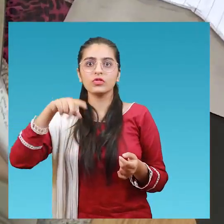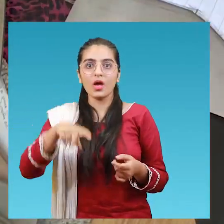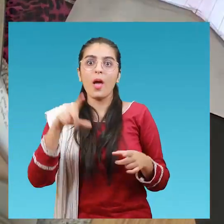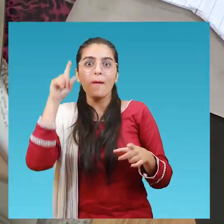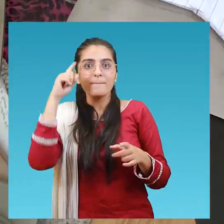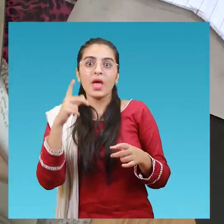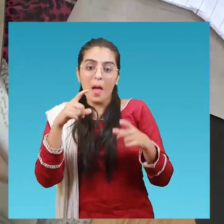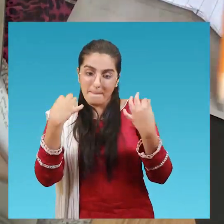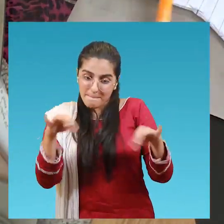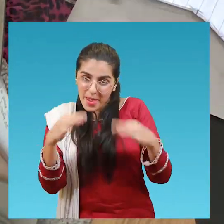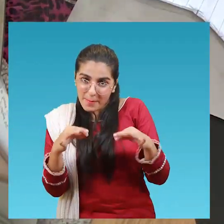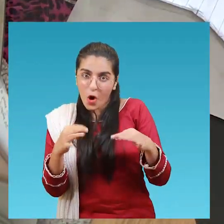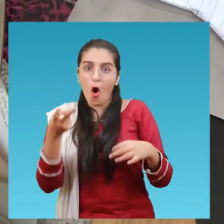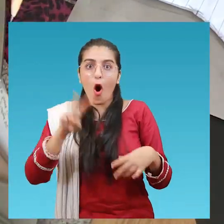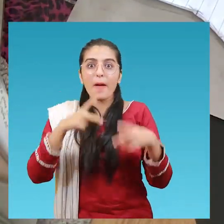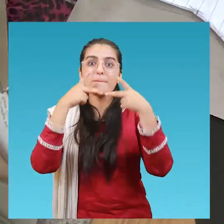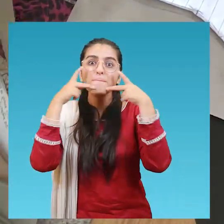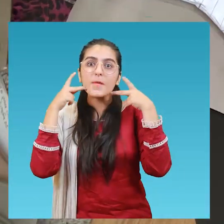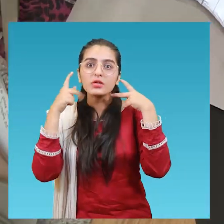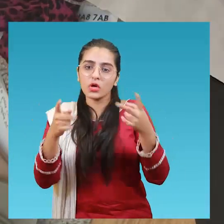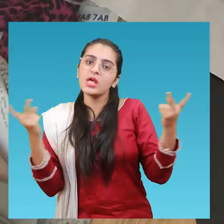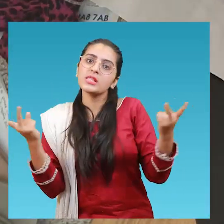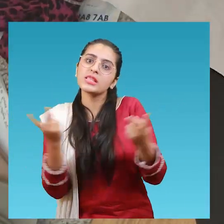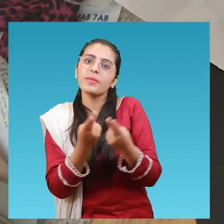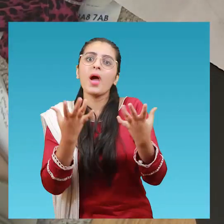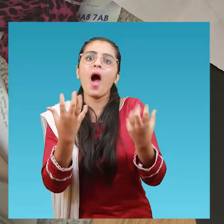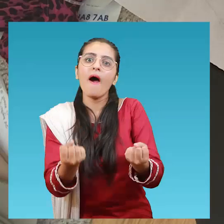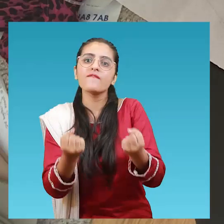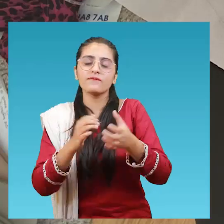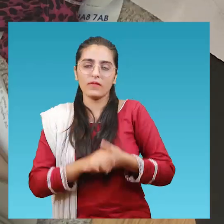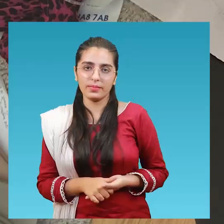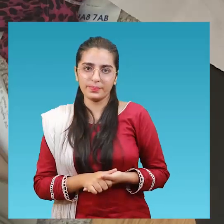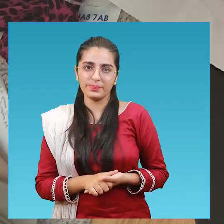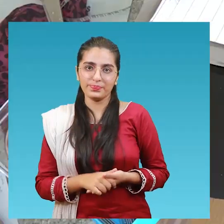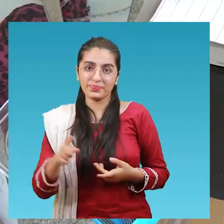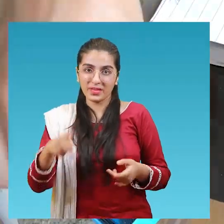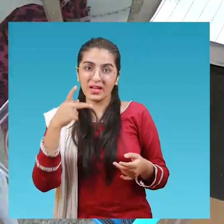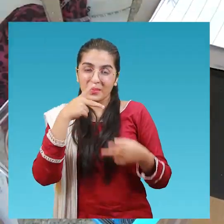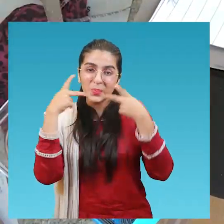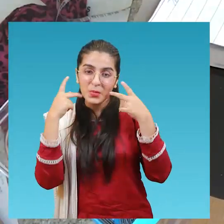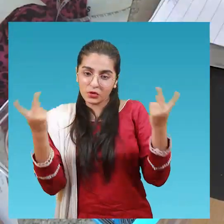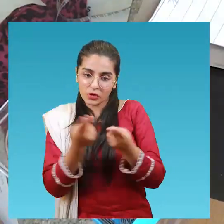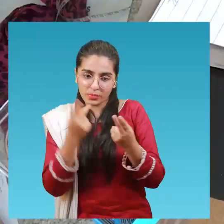The cloth cutout should be a little bigger than the paper cutout.